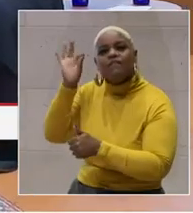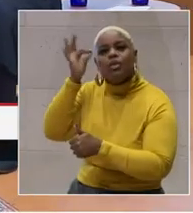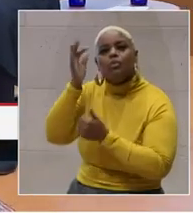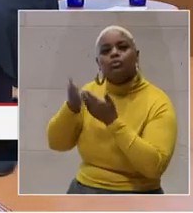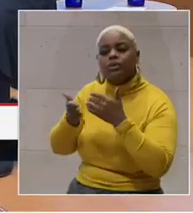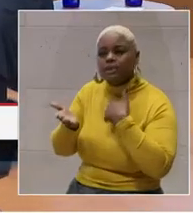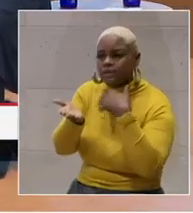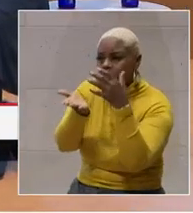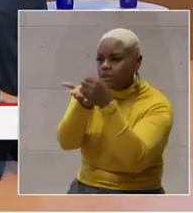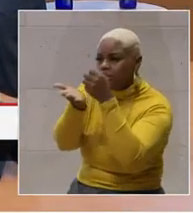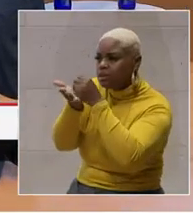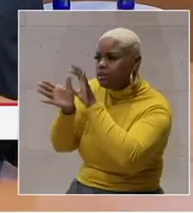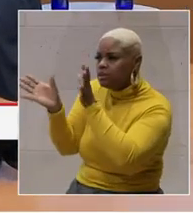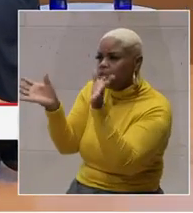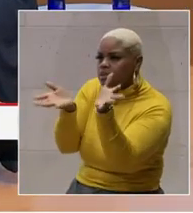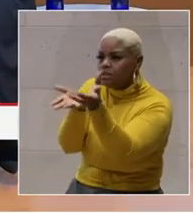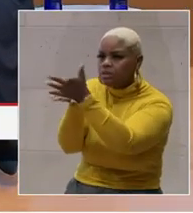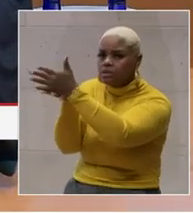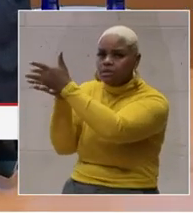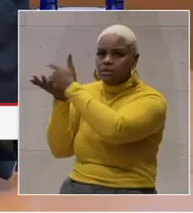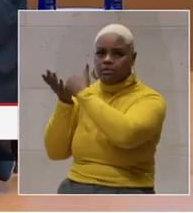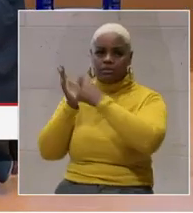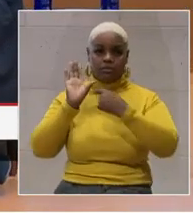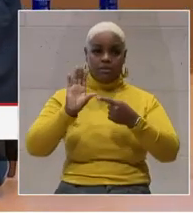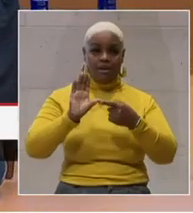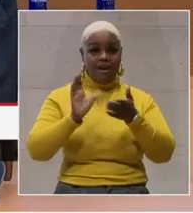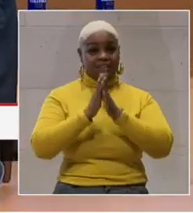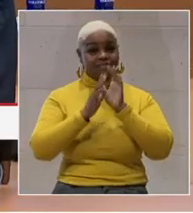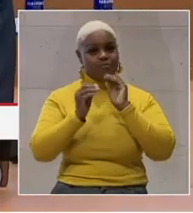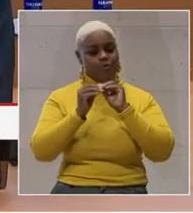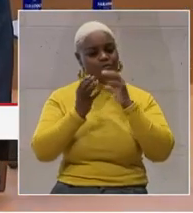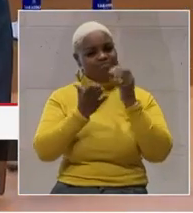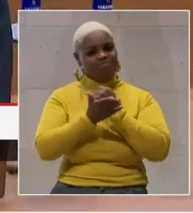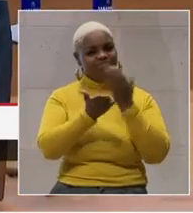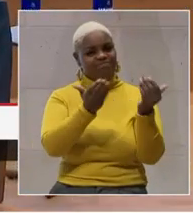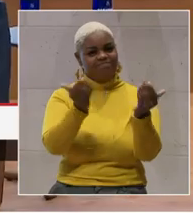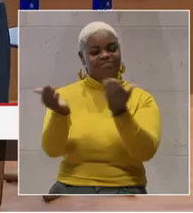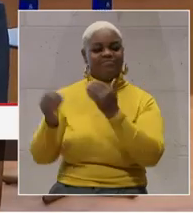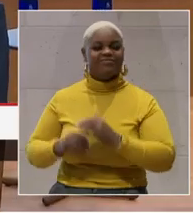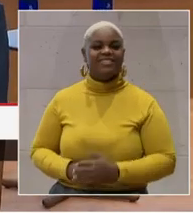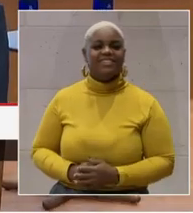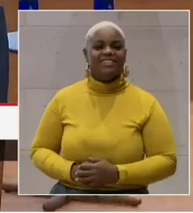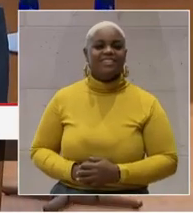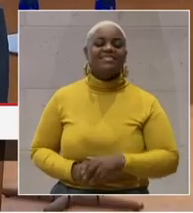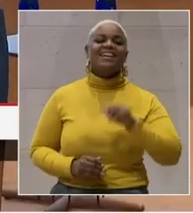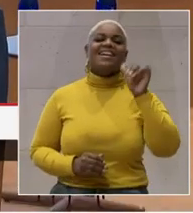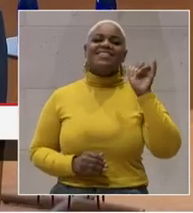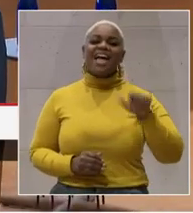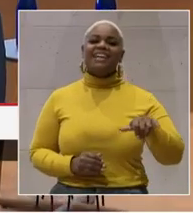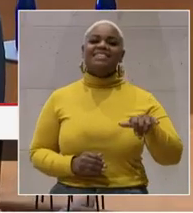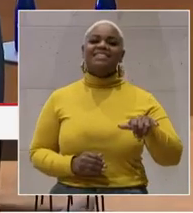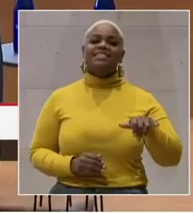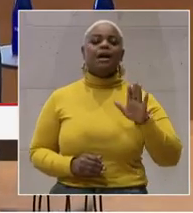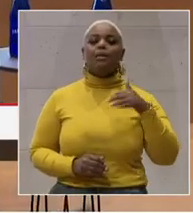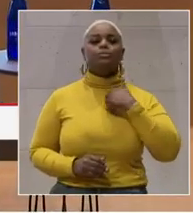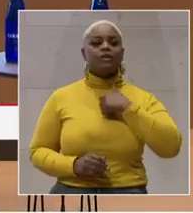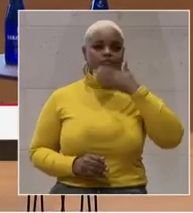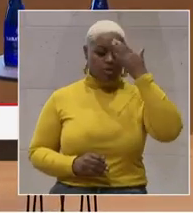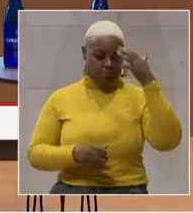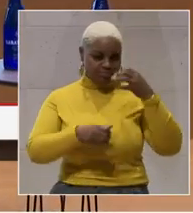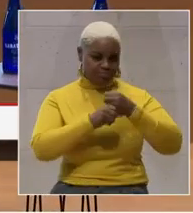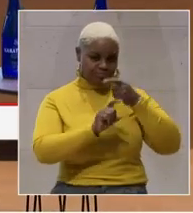the Secretary has mentioned around home funds and CBG, I'm terrible with acronyms. CDBG, Community